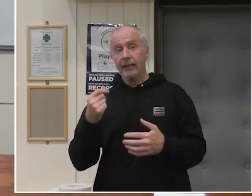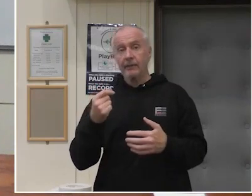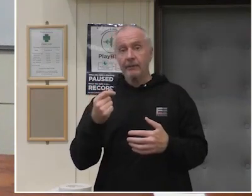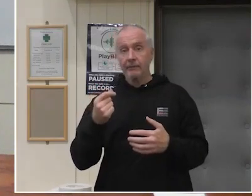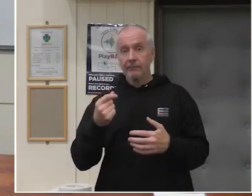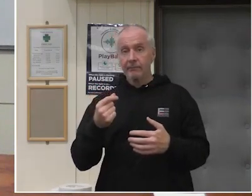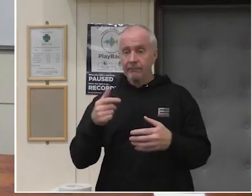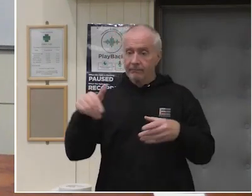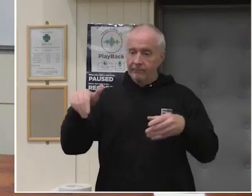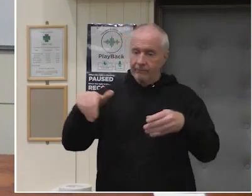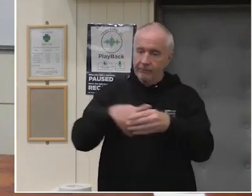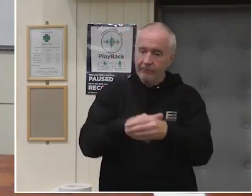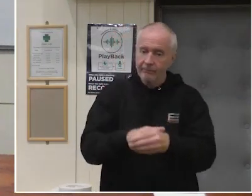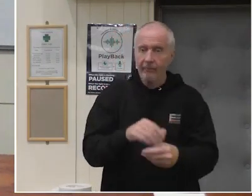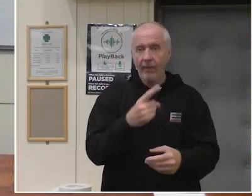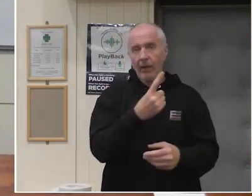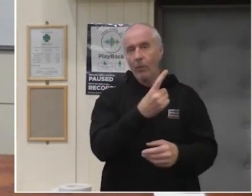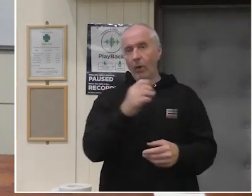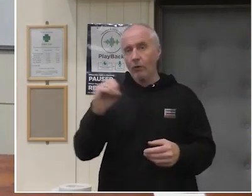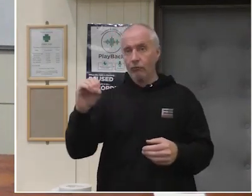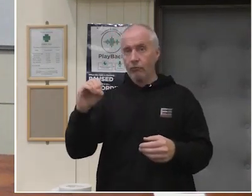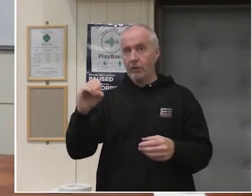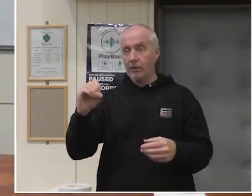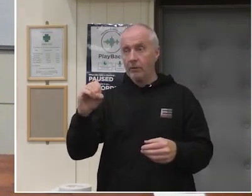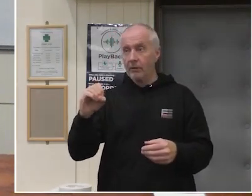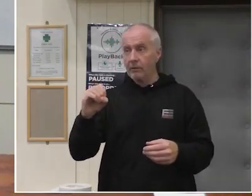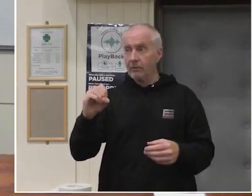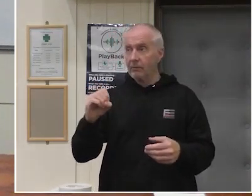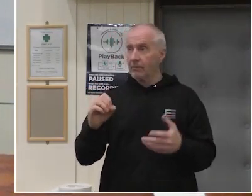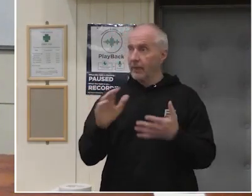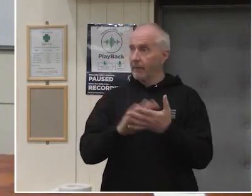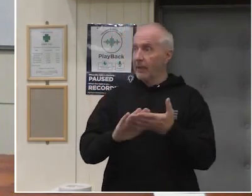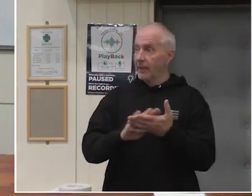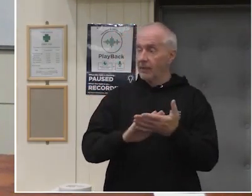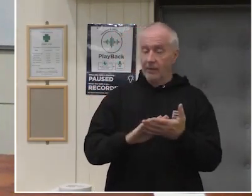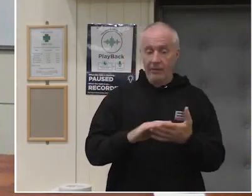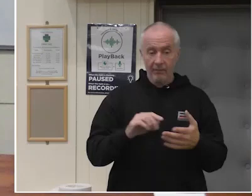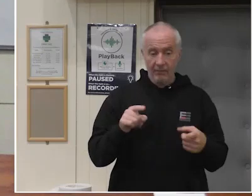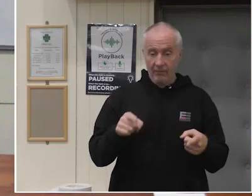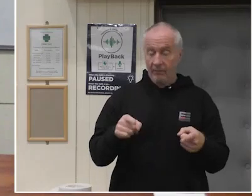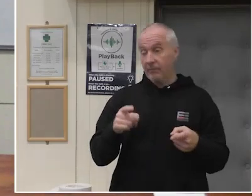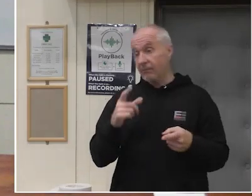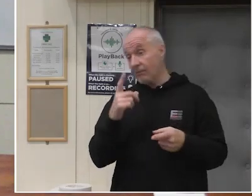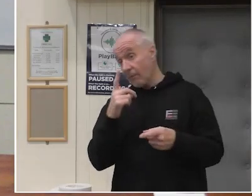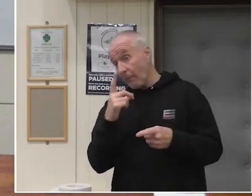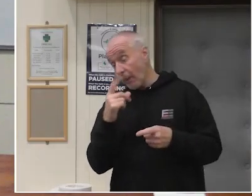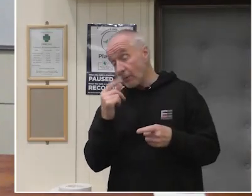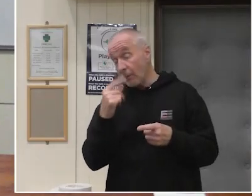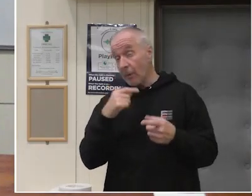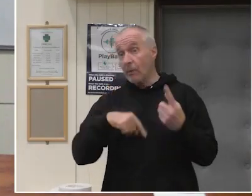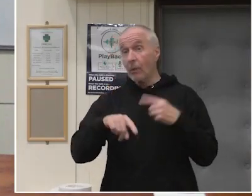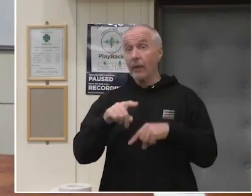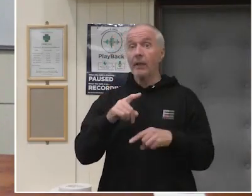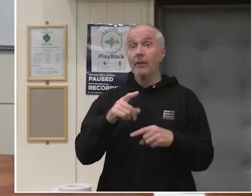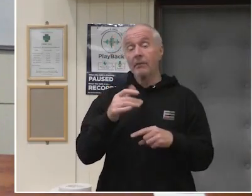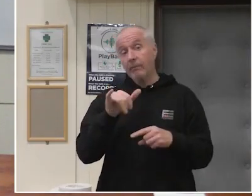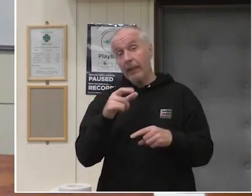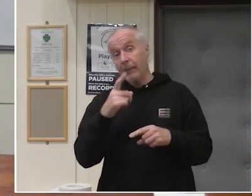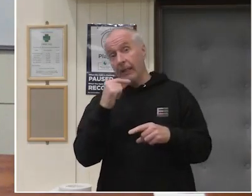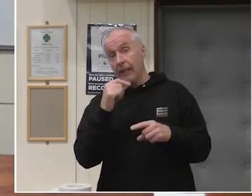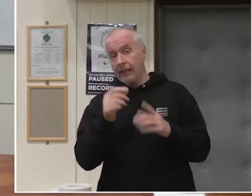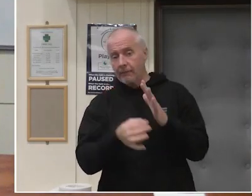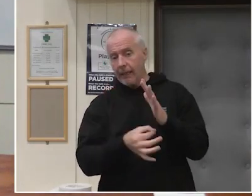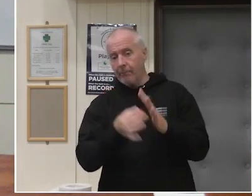So we're getting there with what we might actually be able to